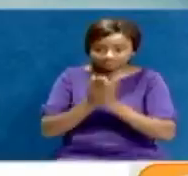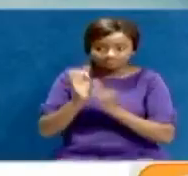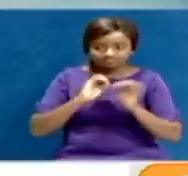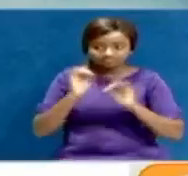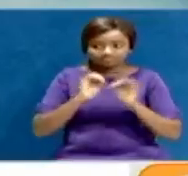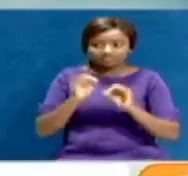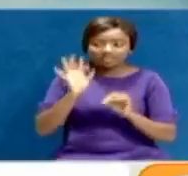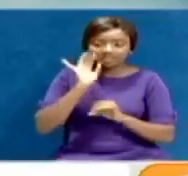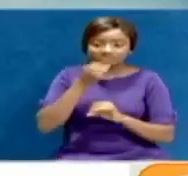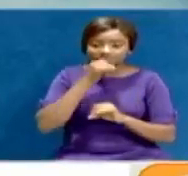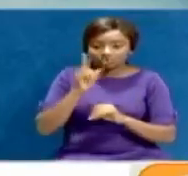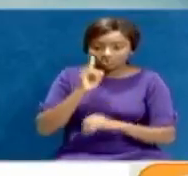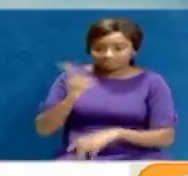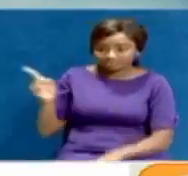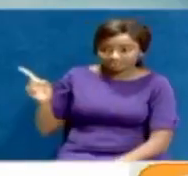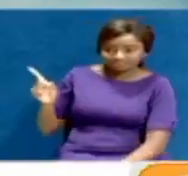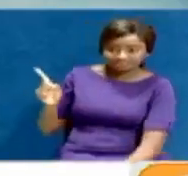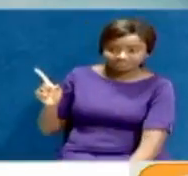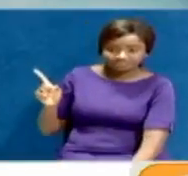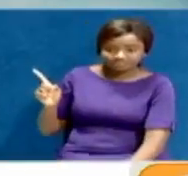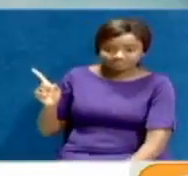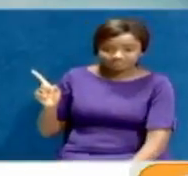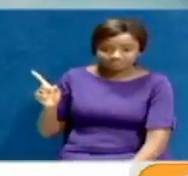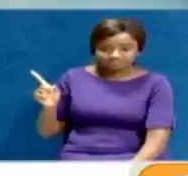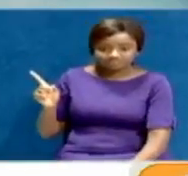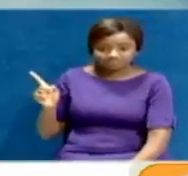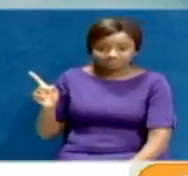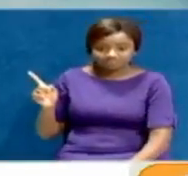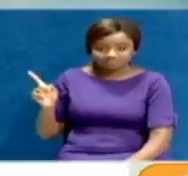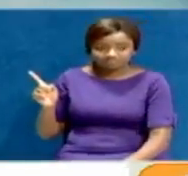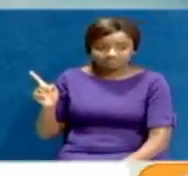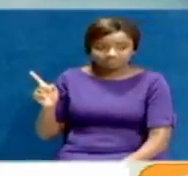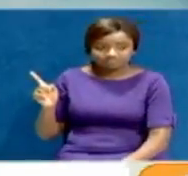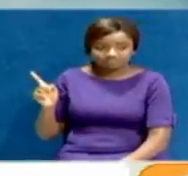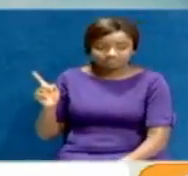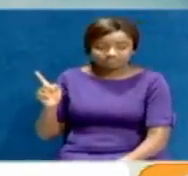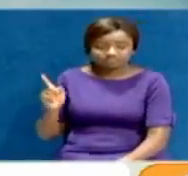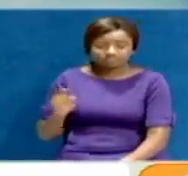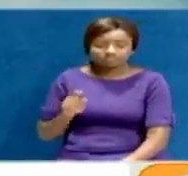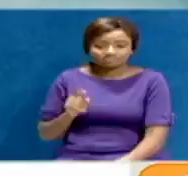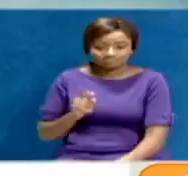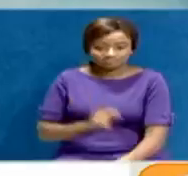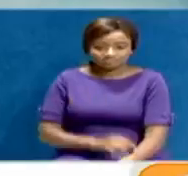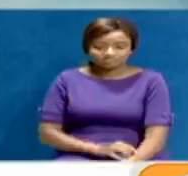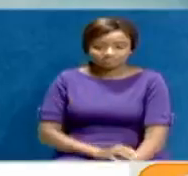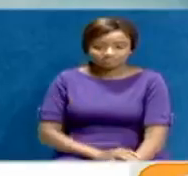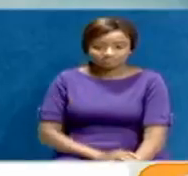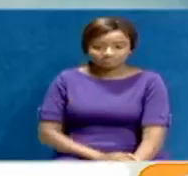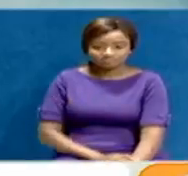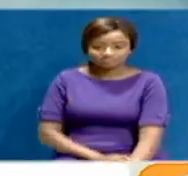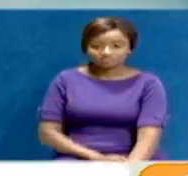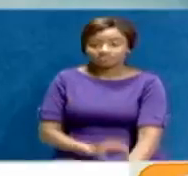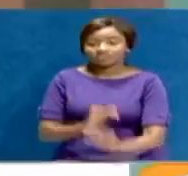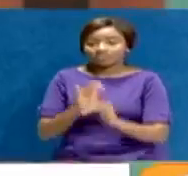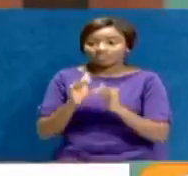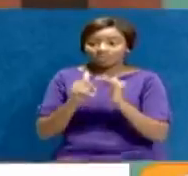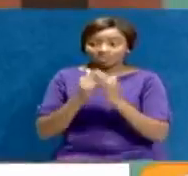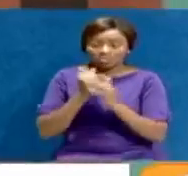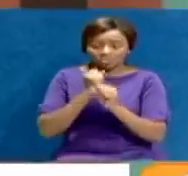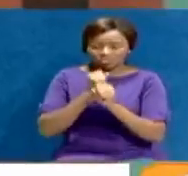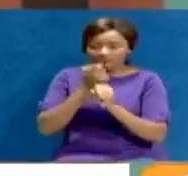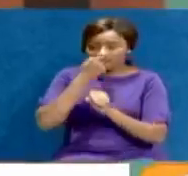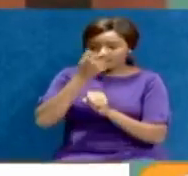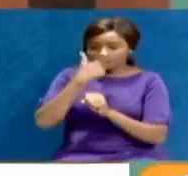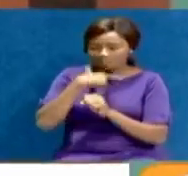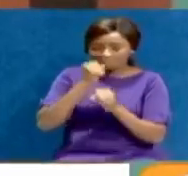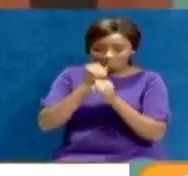confirmed 295 cases, with 5 in the ICU, and has recorded 16 deaths. All staff members aged 58